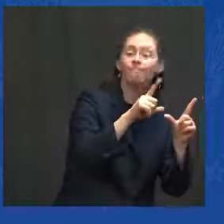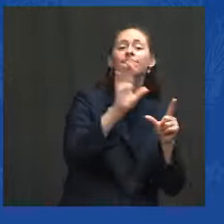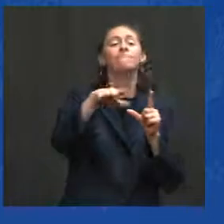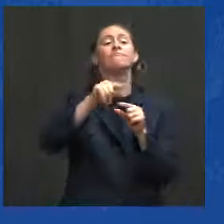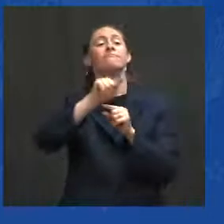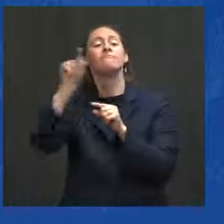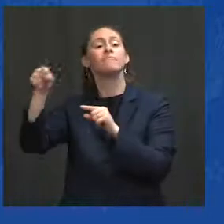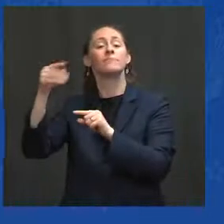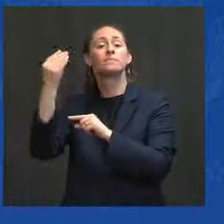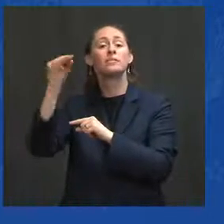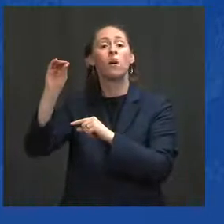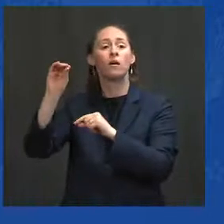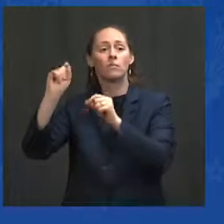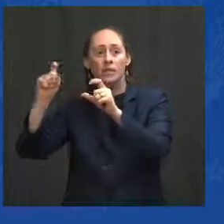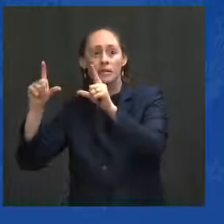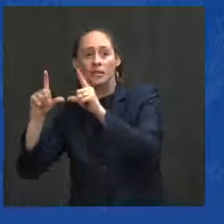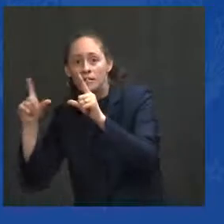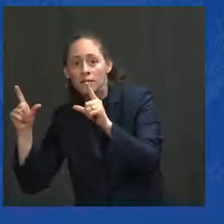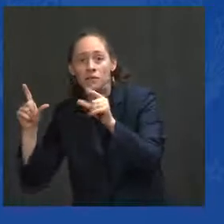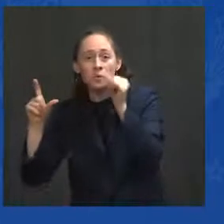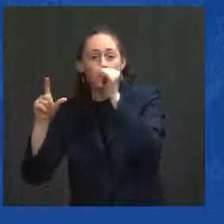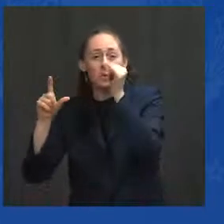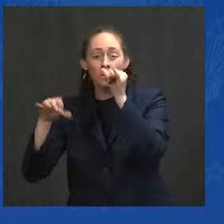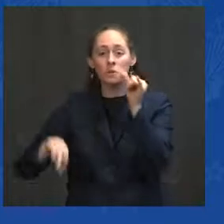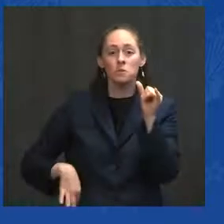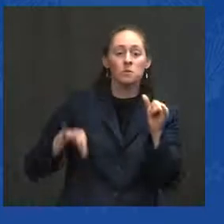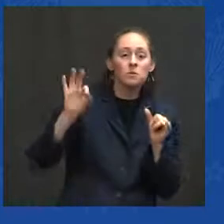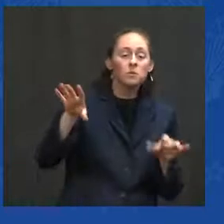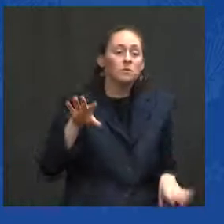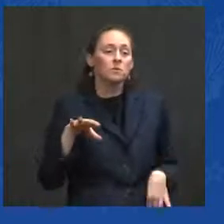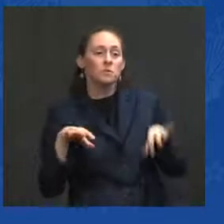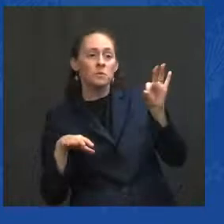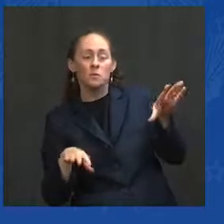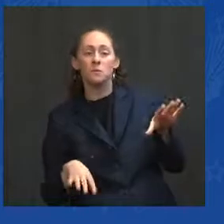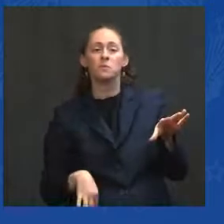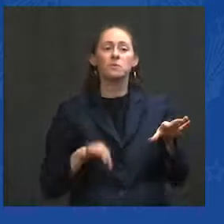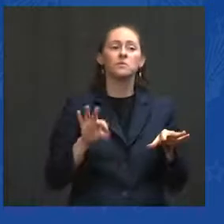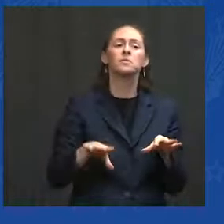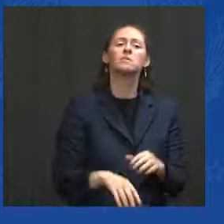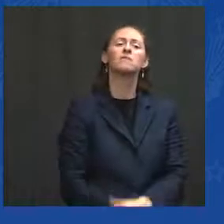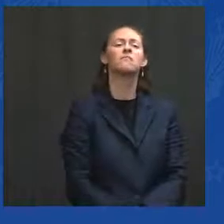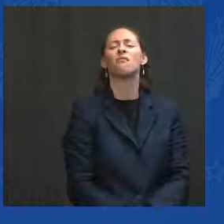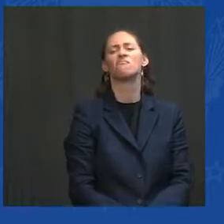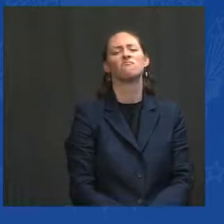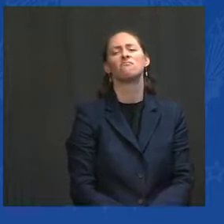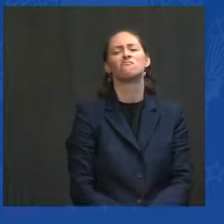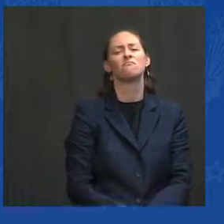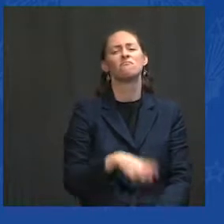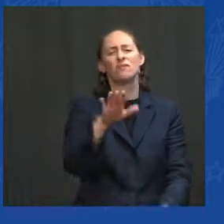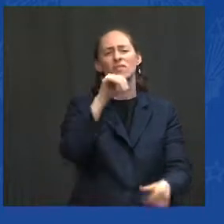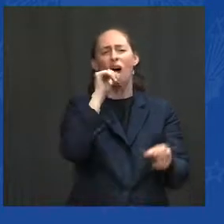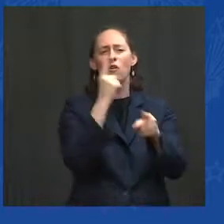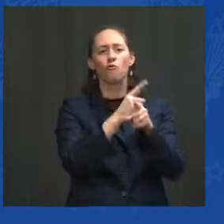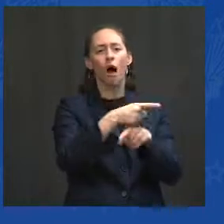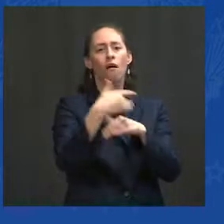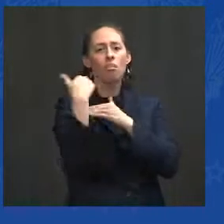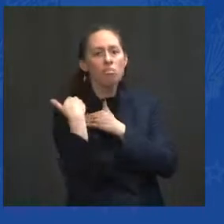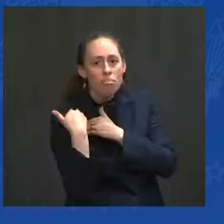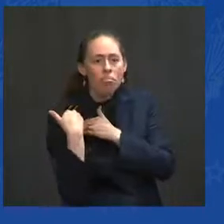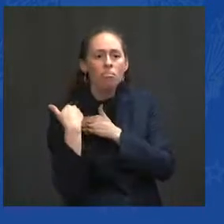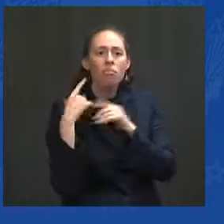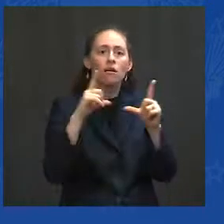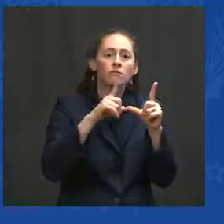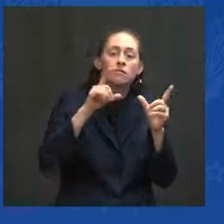Missouri. Look, it can't be a significant burden to get a new license in a new home